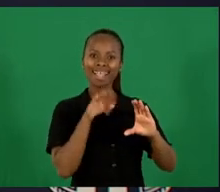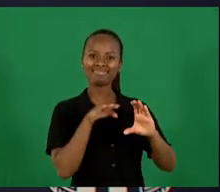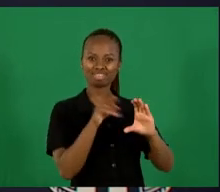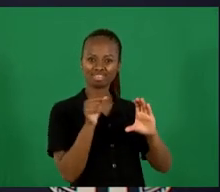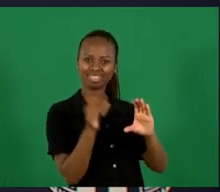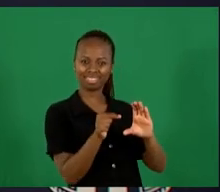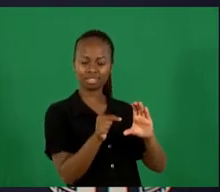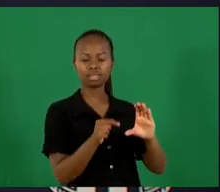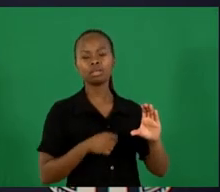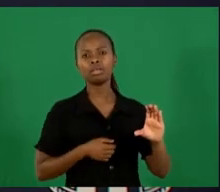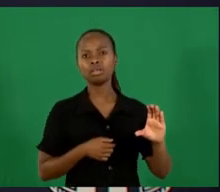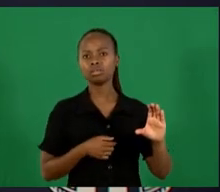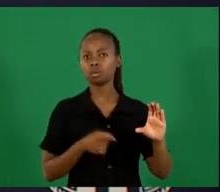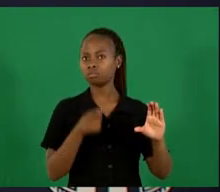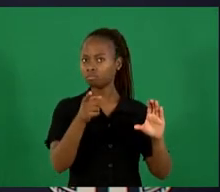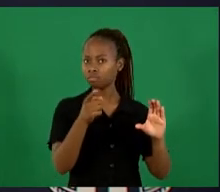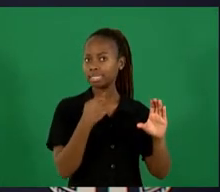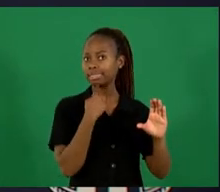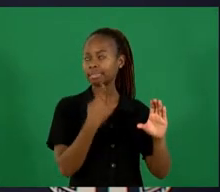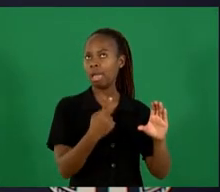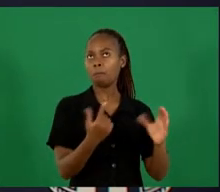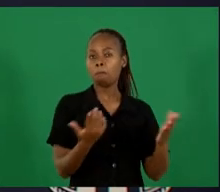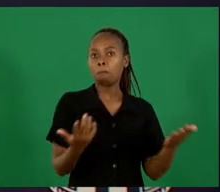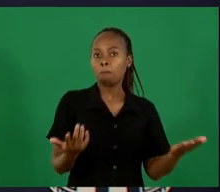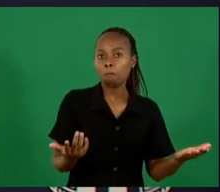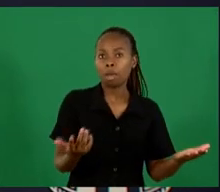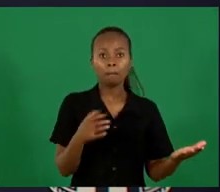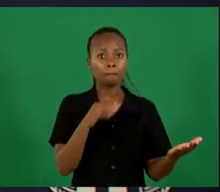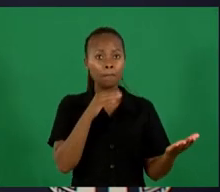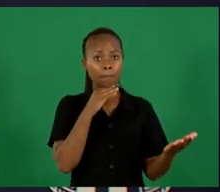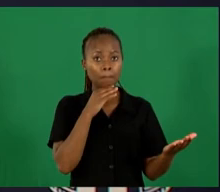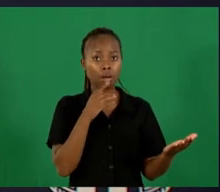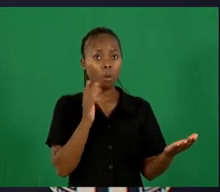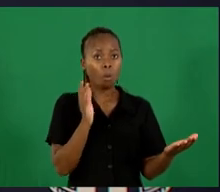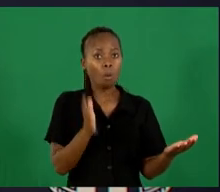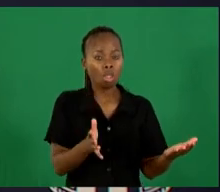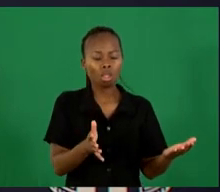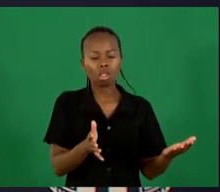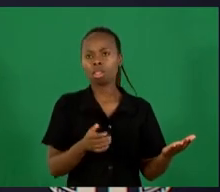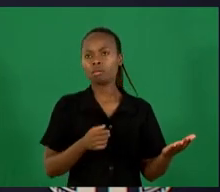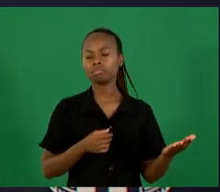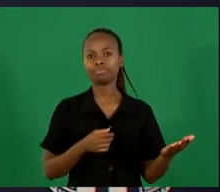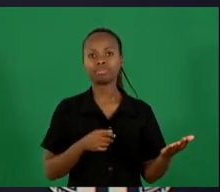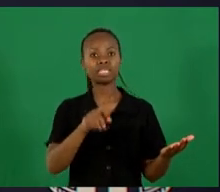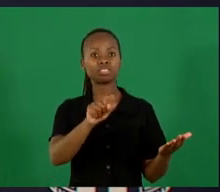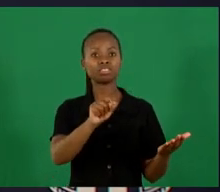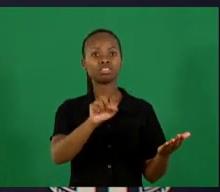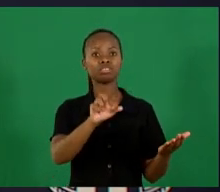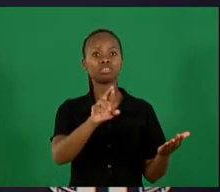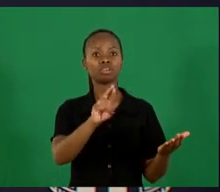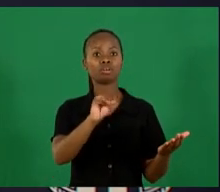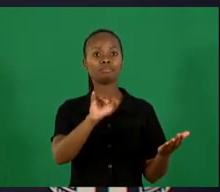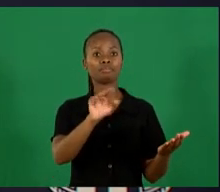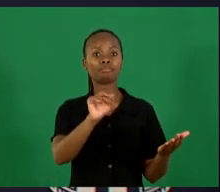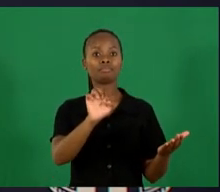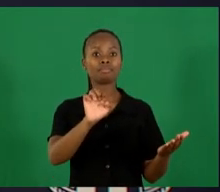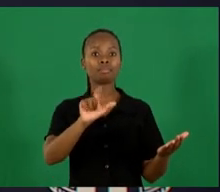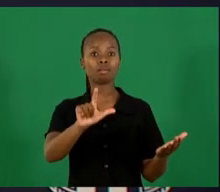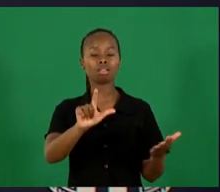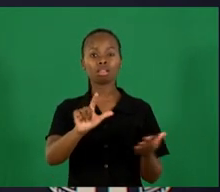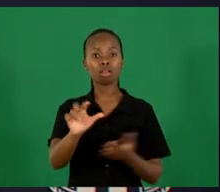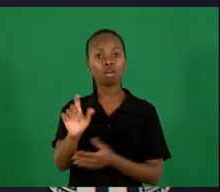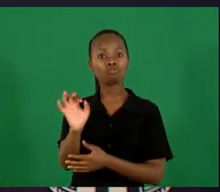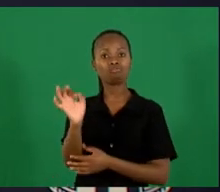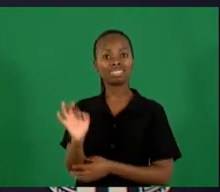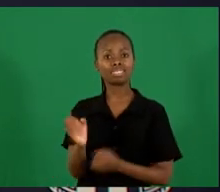you ask the question, then where do we end? Meaning, what would the terminal rate be? We do not know what the terminal